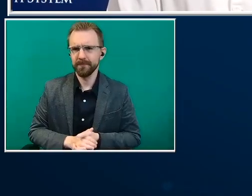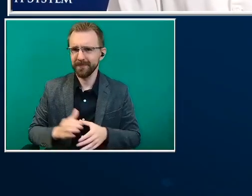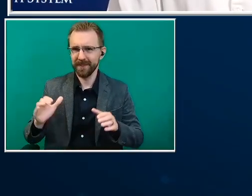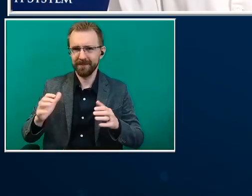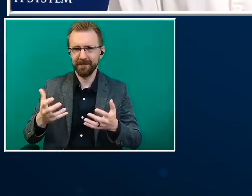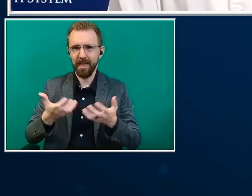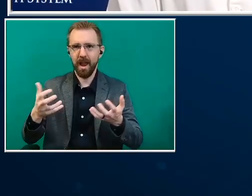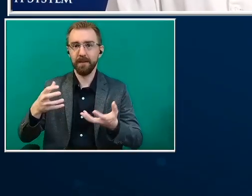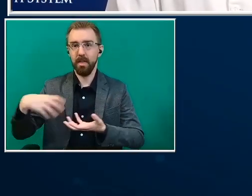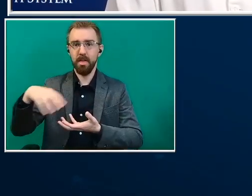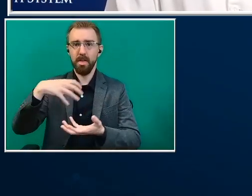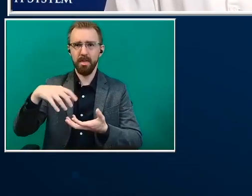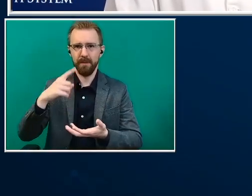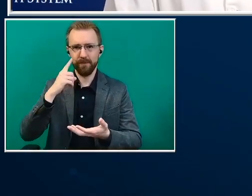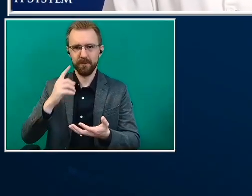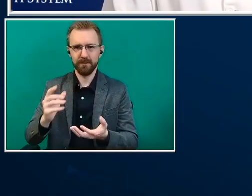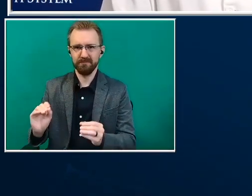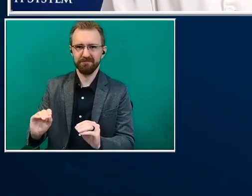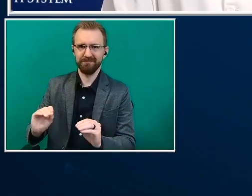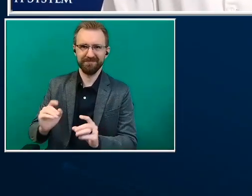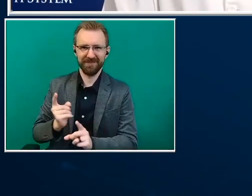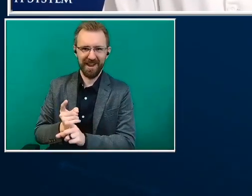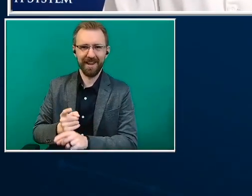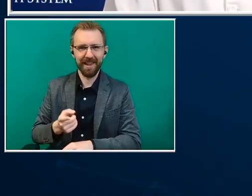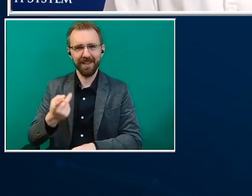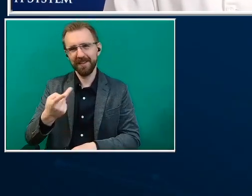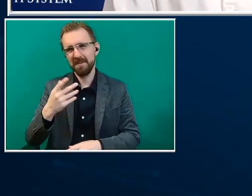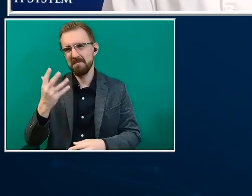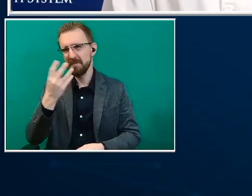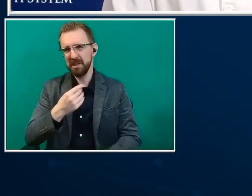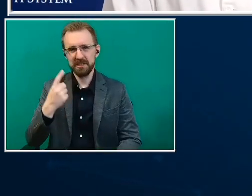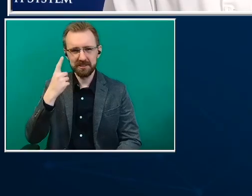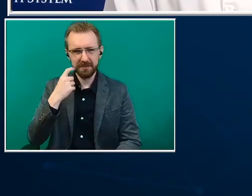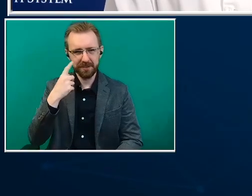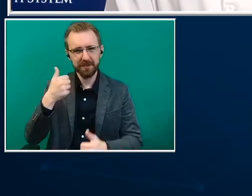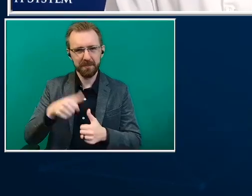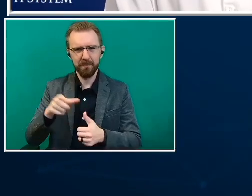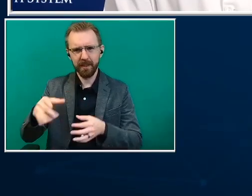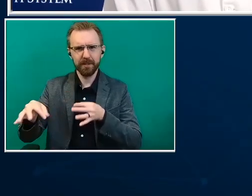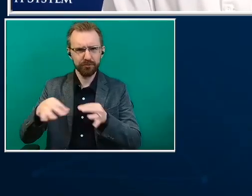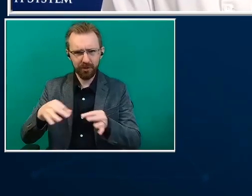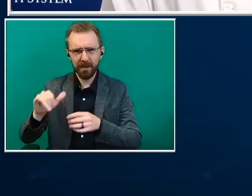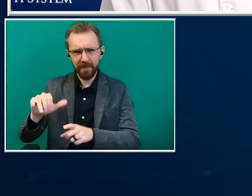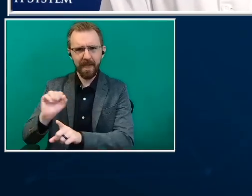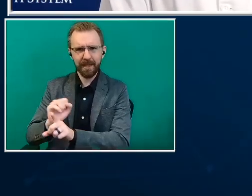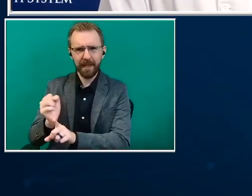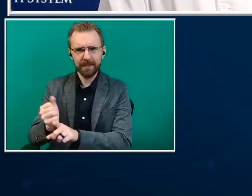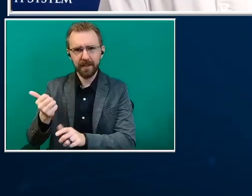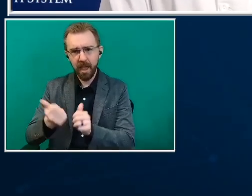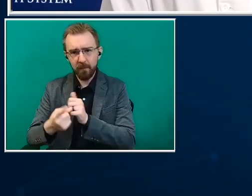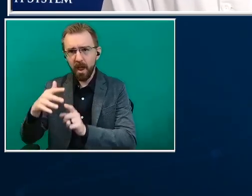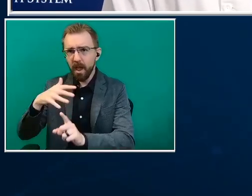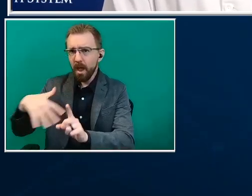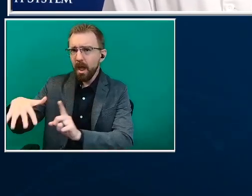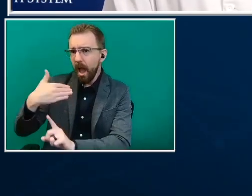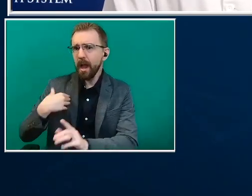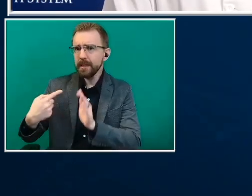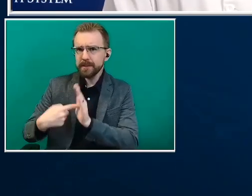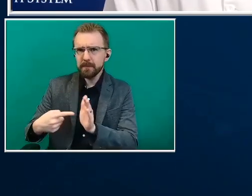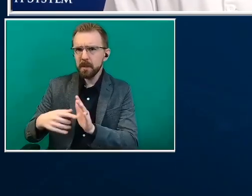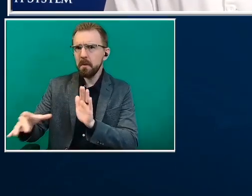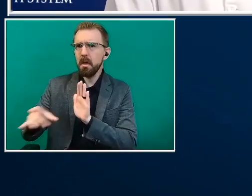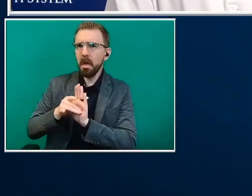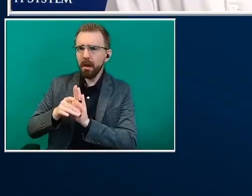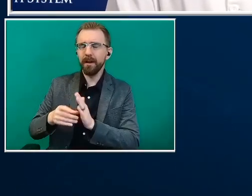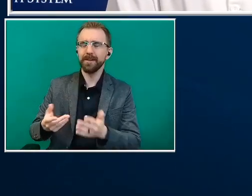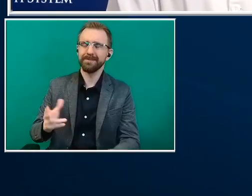that turns out to be. And you and I were pretty suspicious. Remember when they started describing the case, everybody else around them had symptoms. They must have had bird flu. No, they